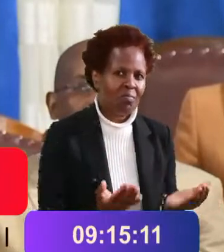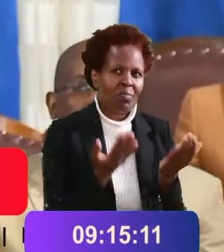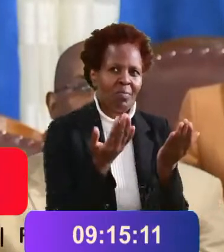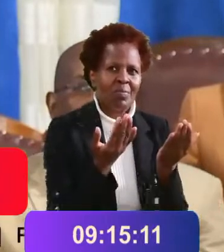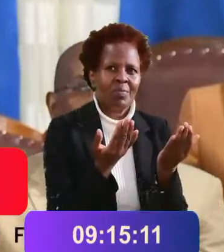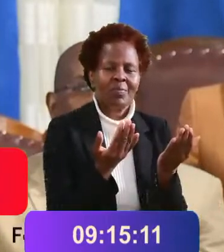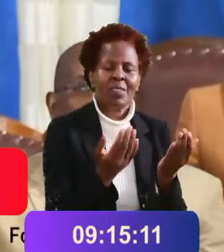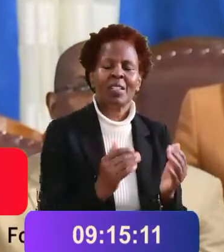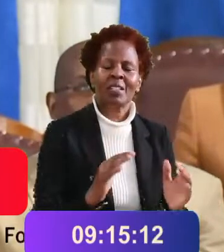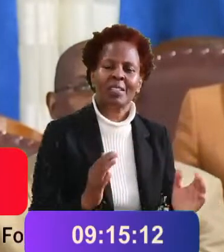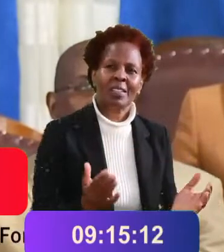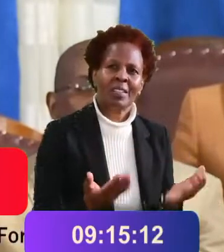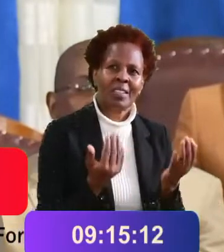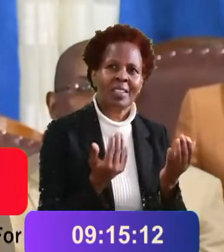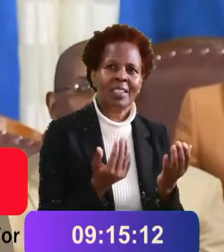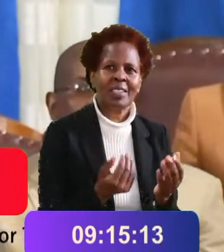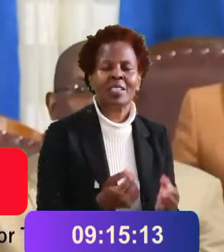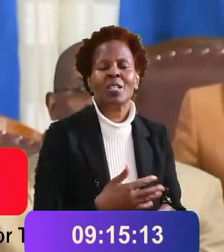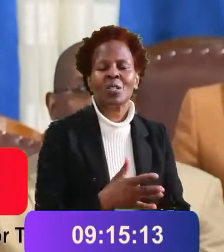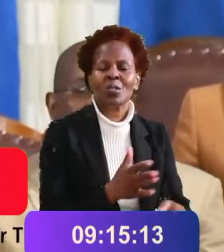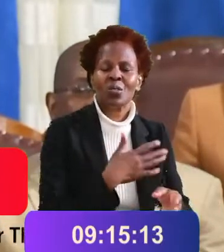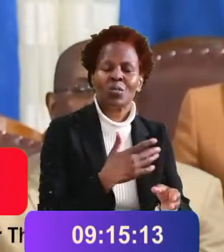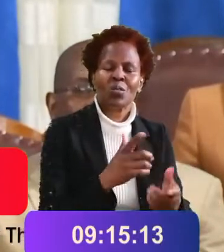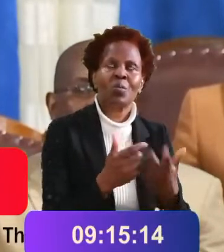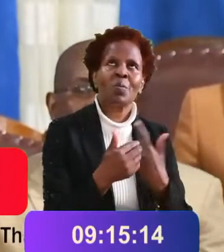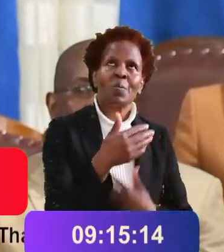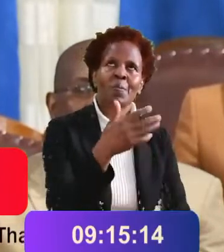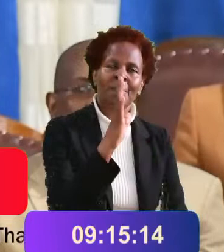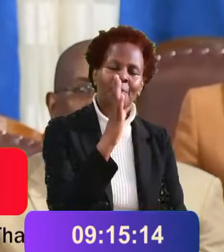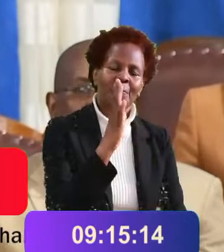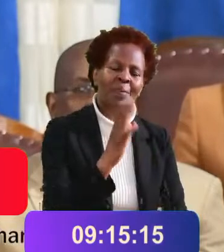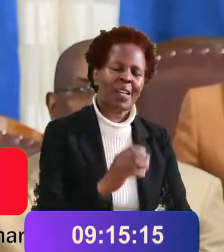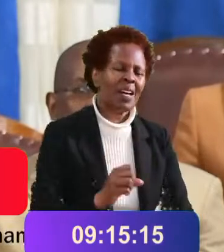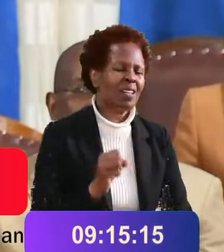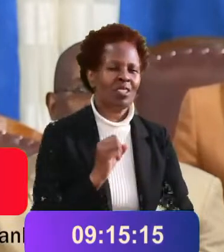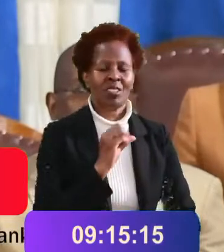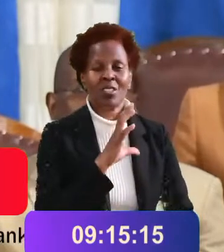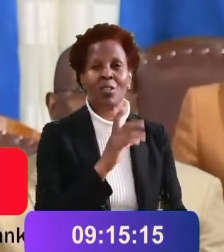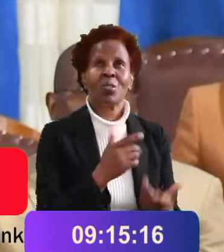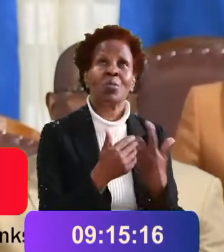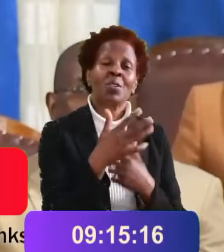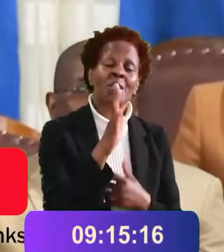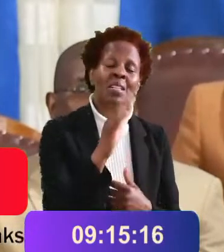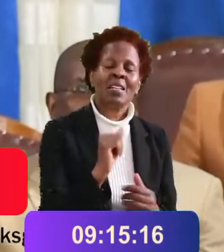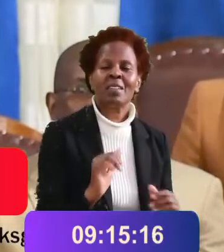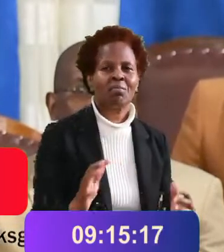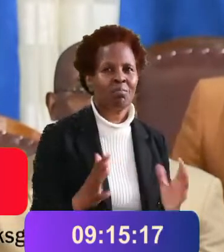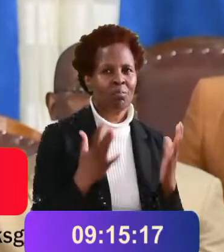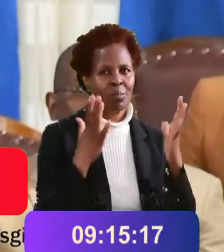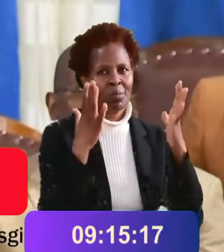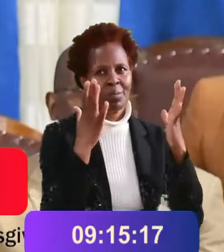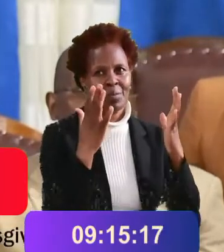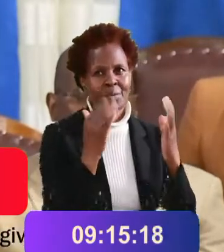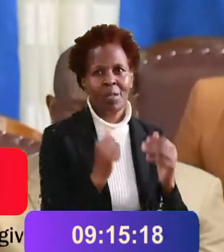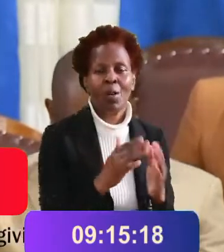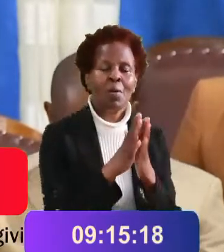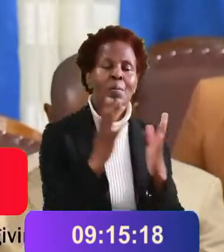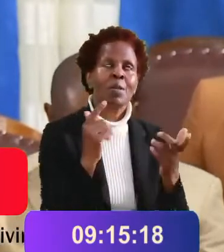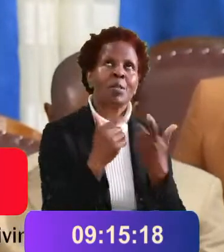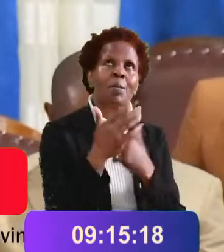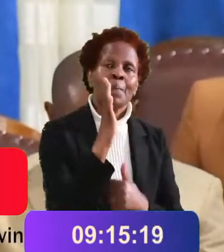to raise up a song of praise. We raise up a shout to the Lord to celebrate the praise